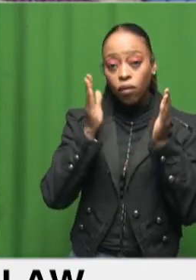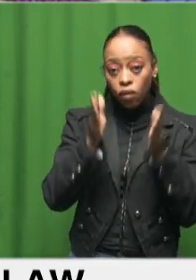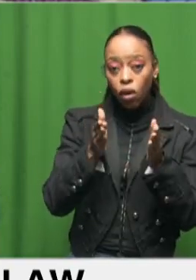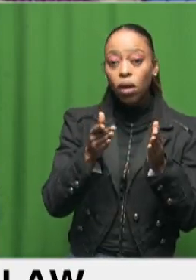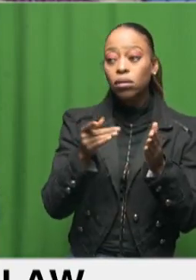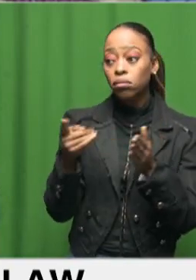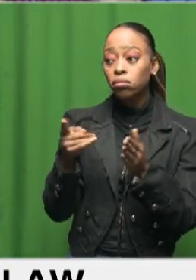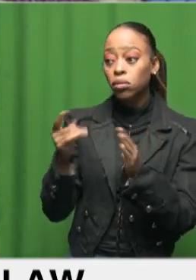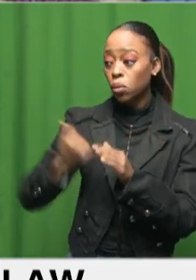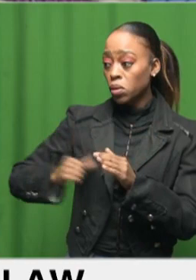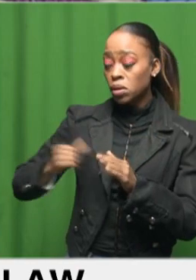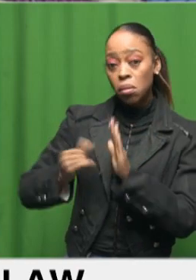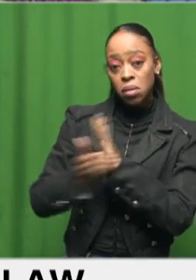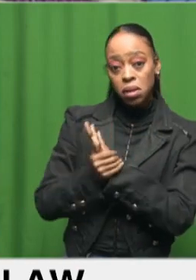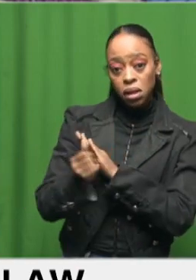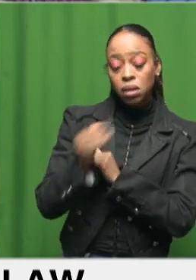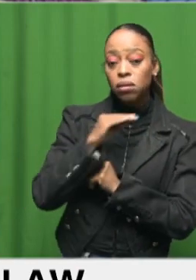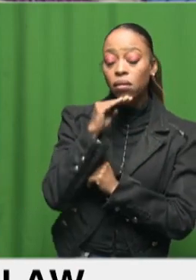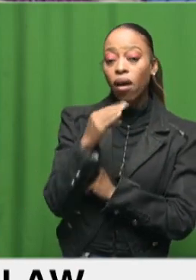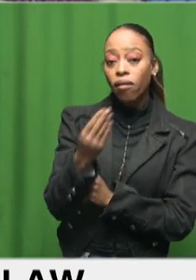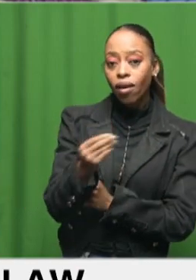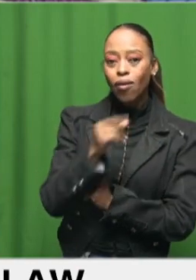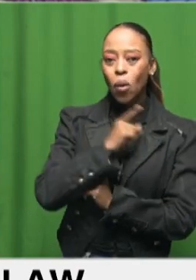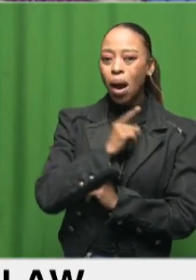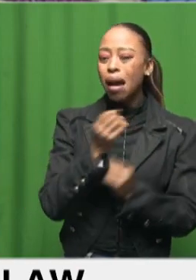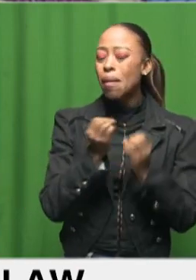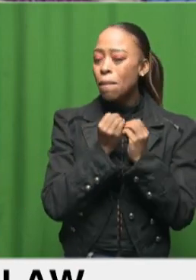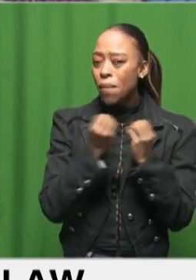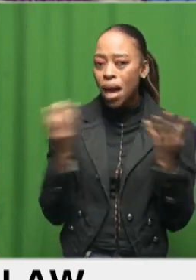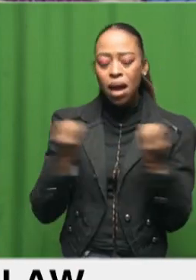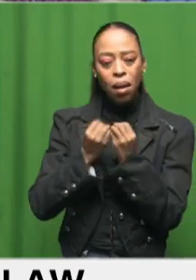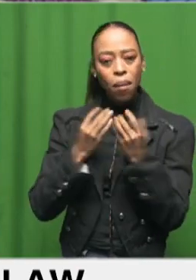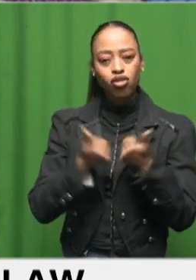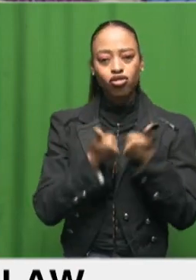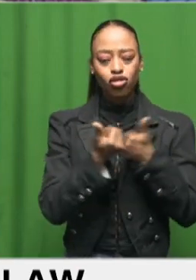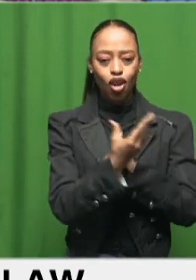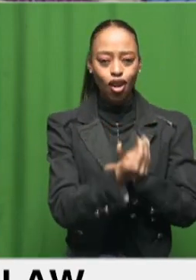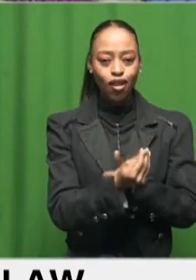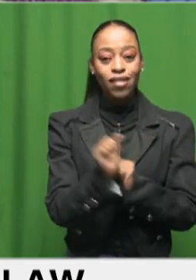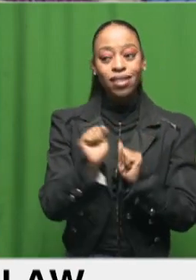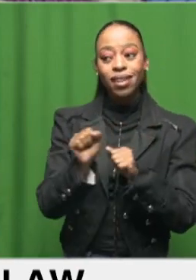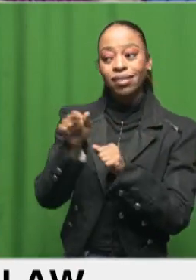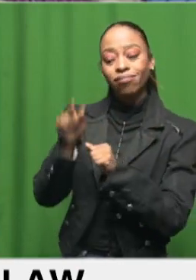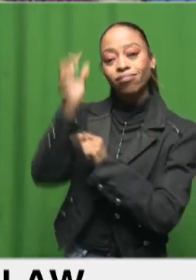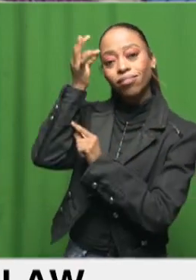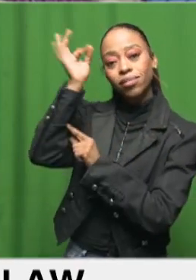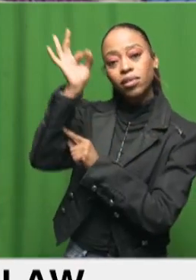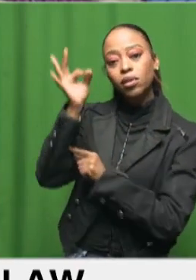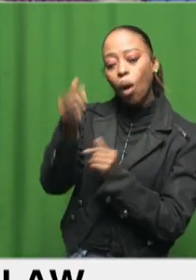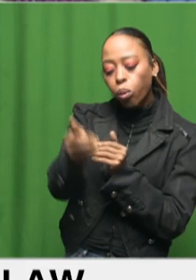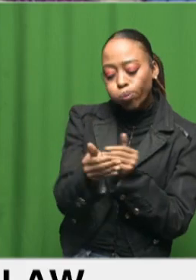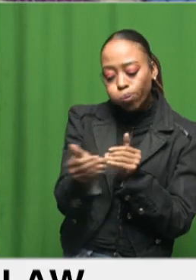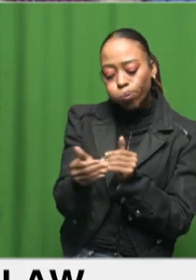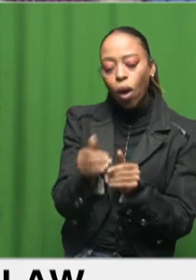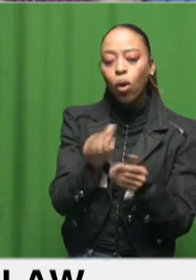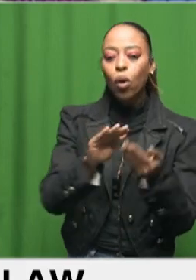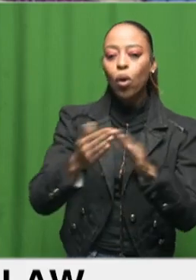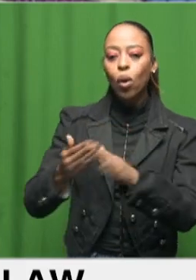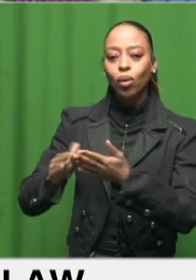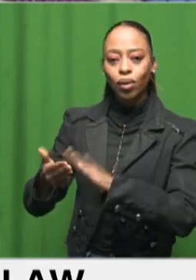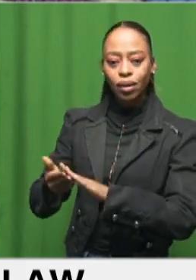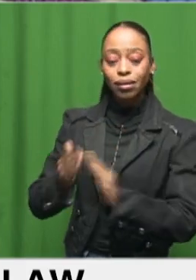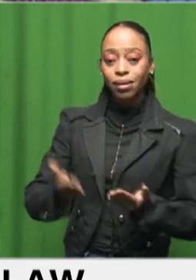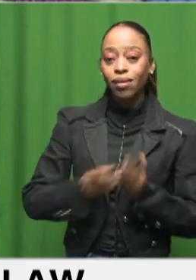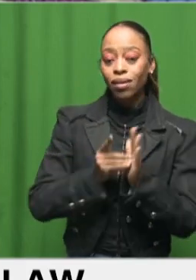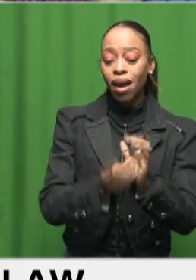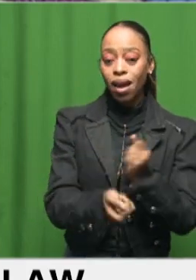of the municipalities. We know the challenges that the municipalities are facing. Municipalities are a government that is actually close to the people where service delivery should